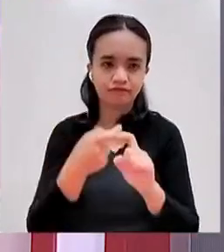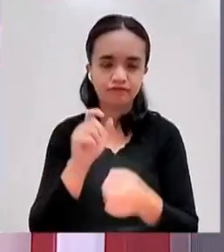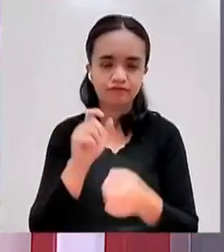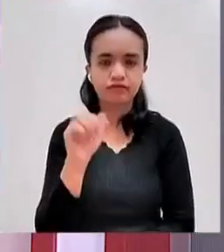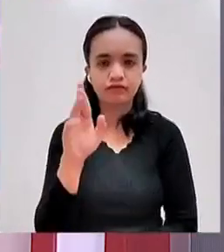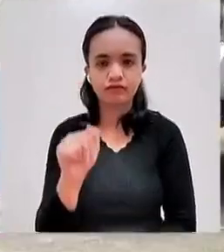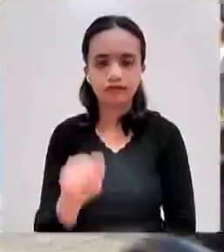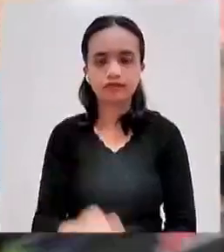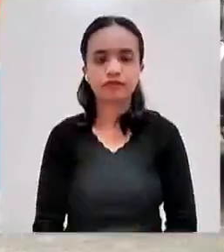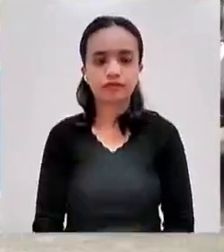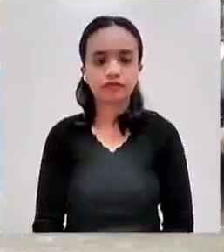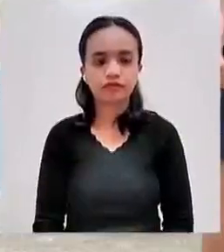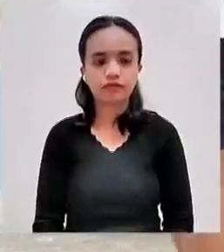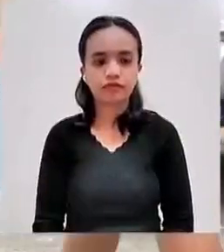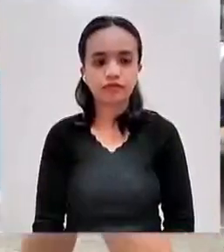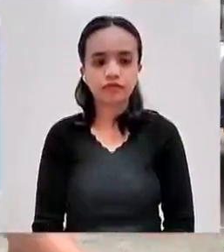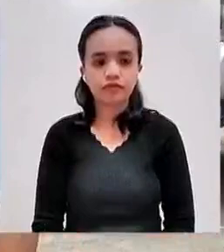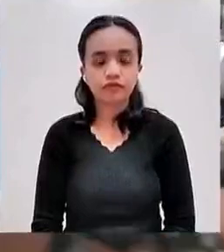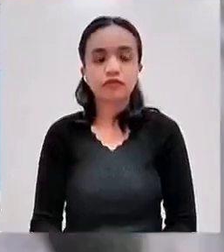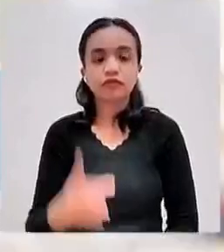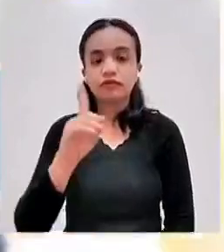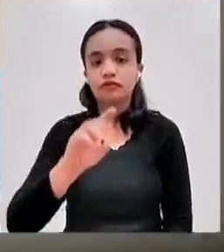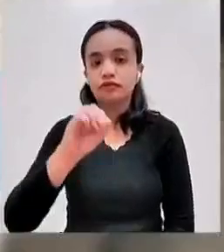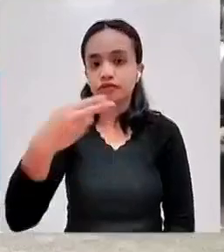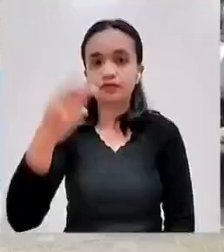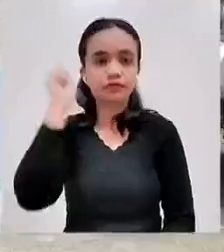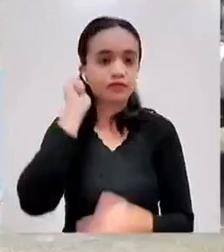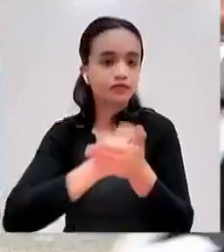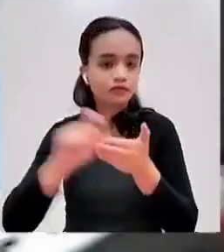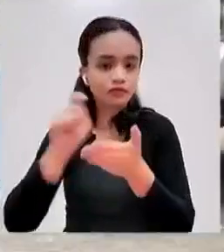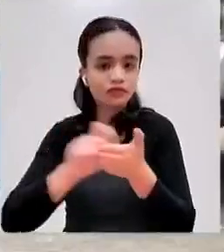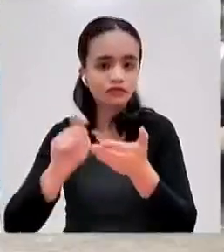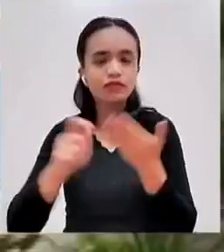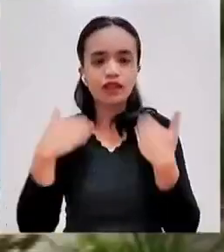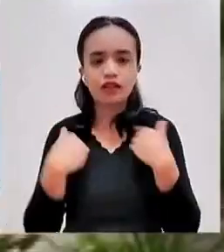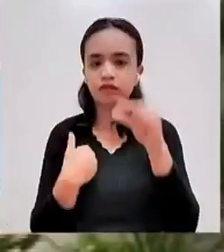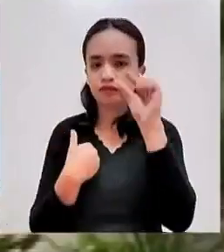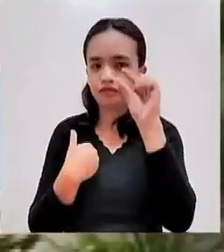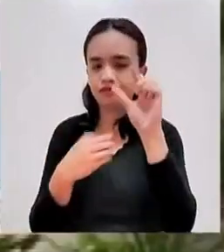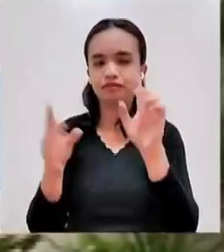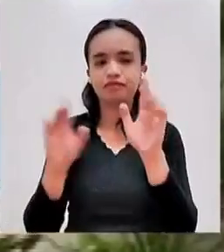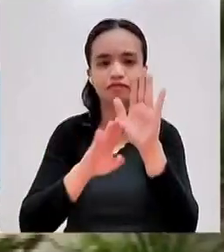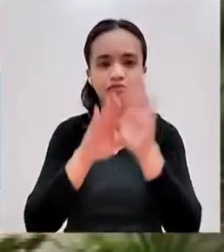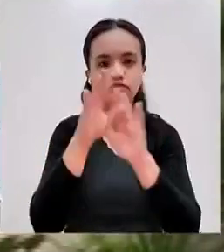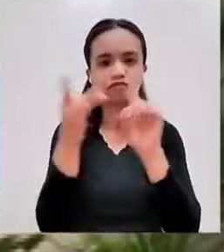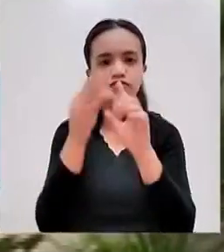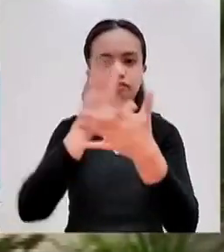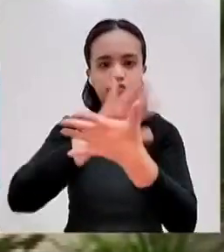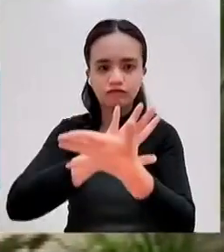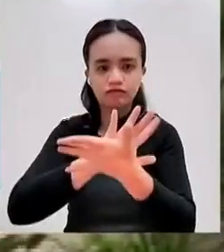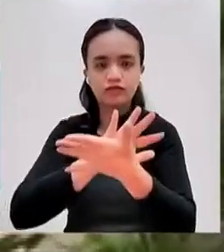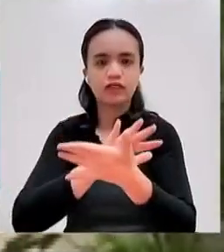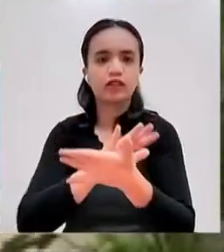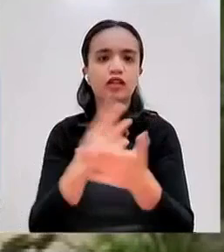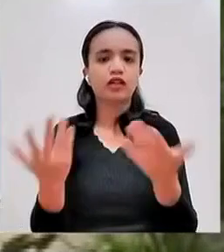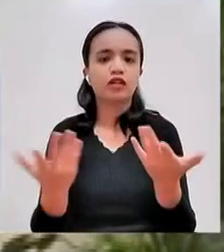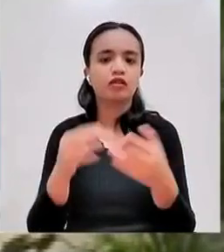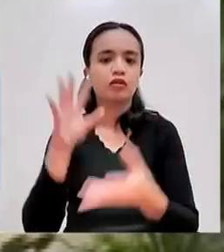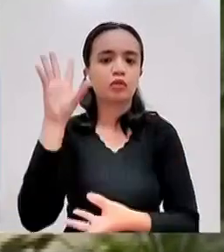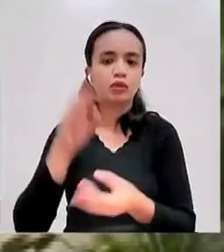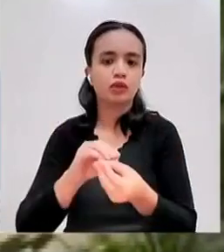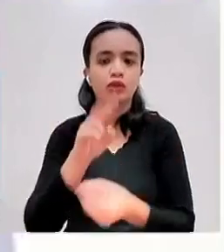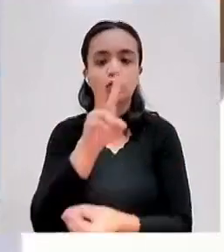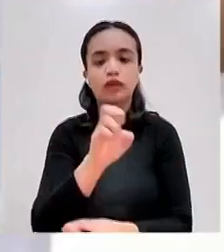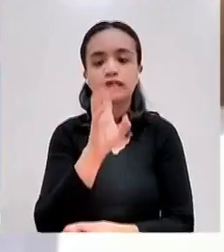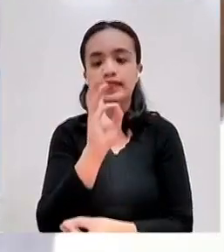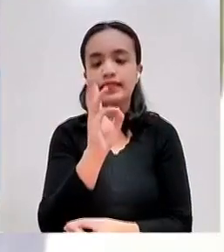Carmina, Philippine Health Secretary Ted Herbosa says there is a slight uptick in COVID cases, evident in the 260 COVID daily average case from